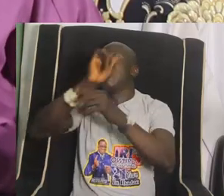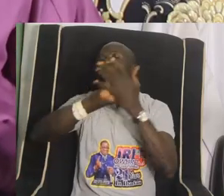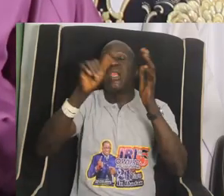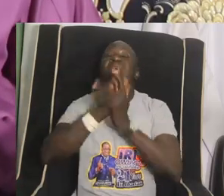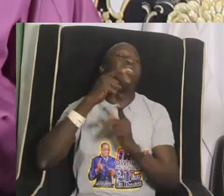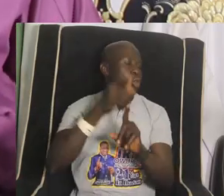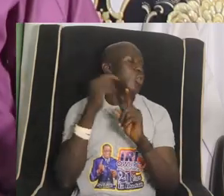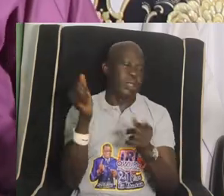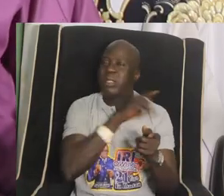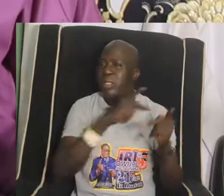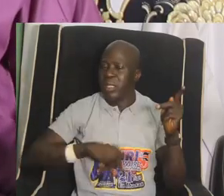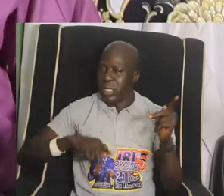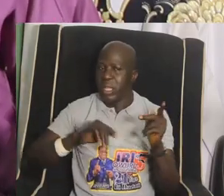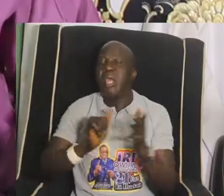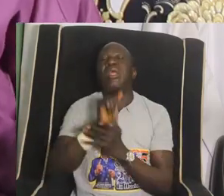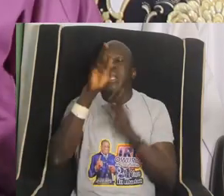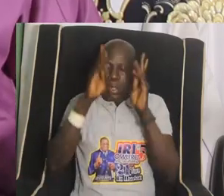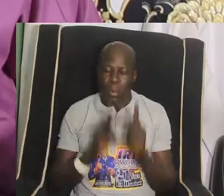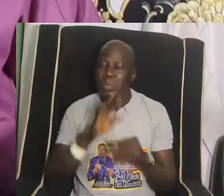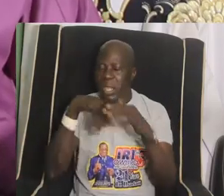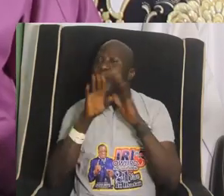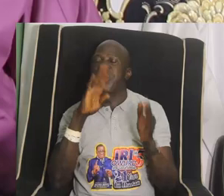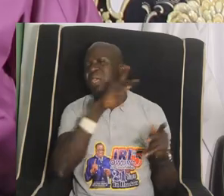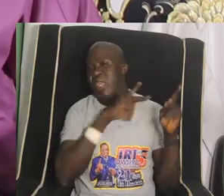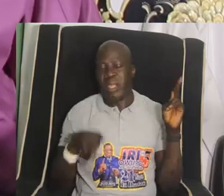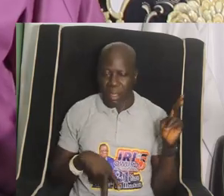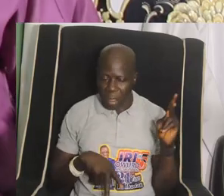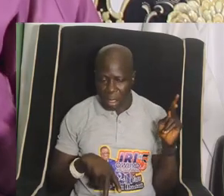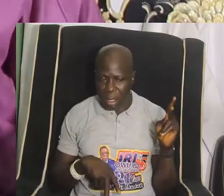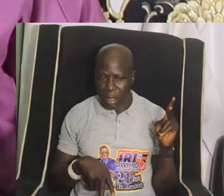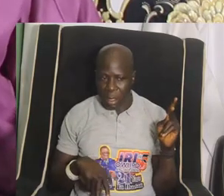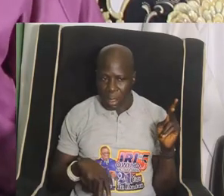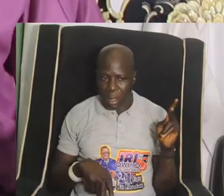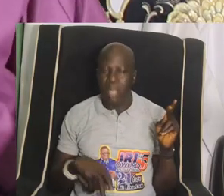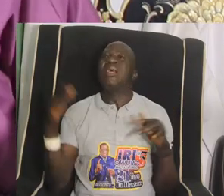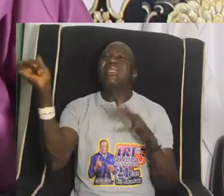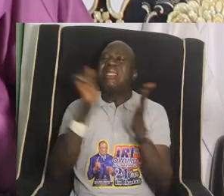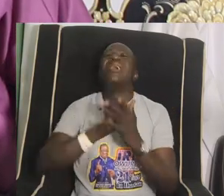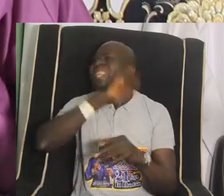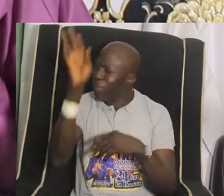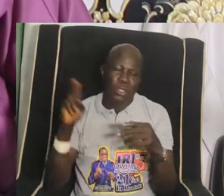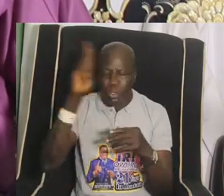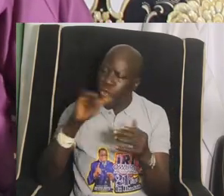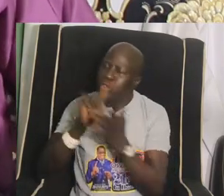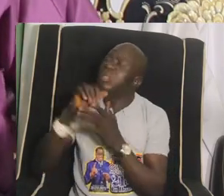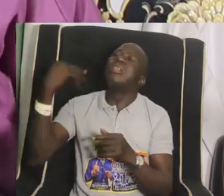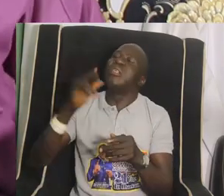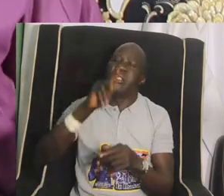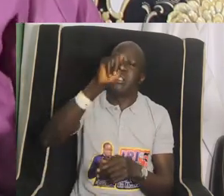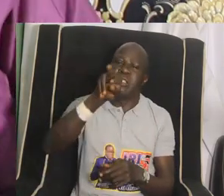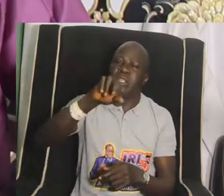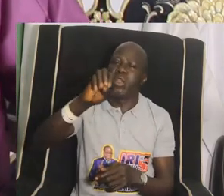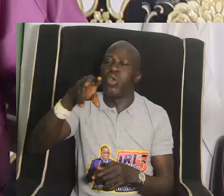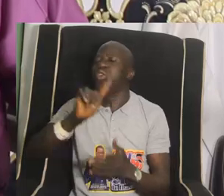no no is a king o je o pe eyan le je oba you know that one can be a king ti o de ri ipo oba lo. And you not use the throne of a king.